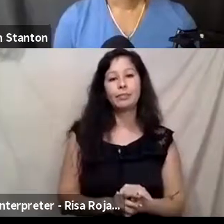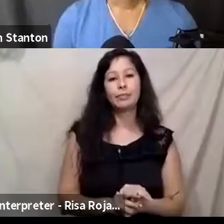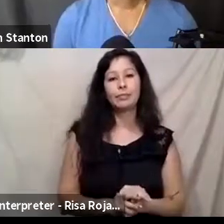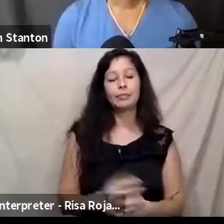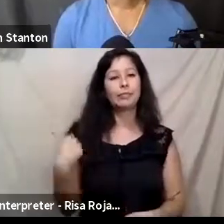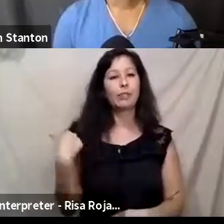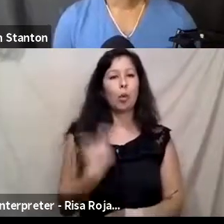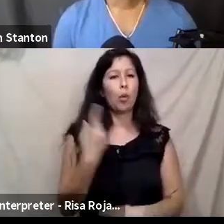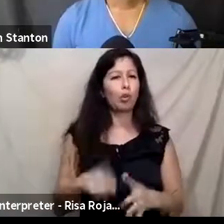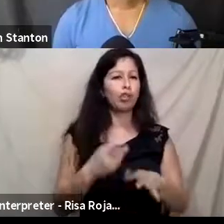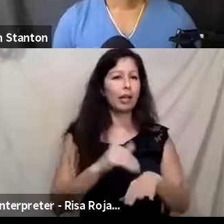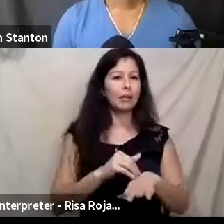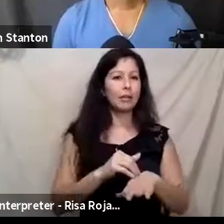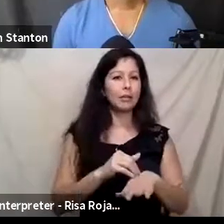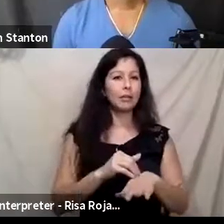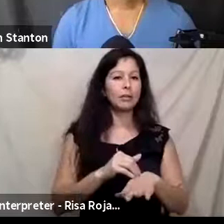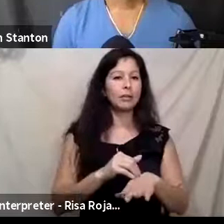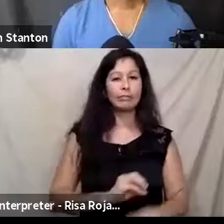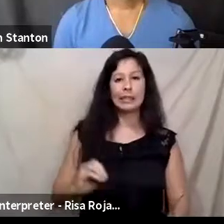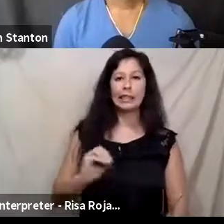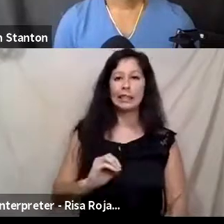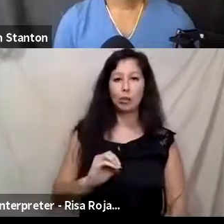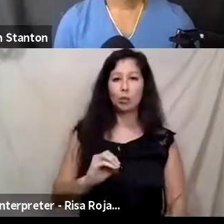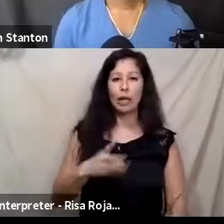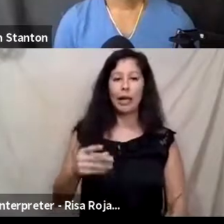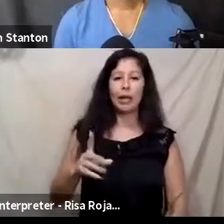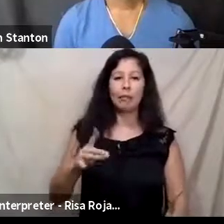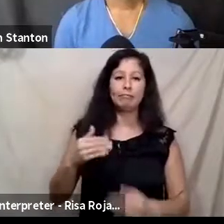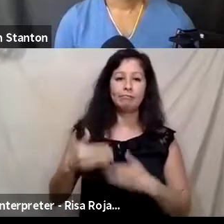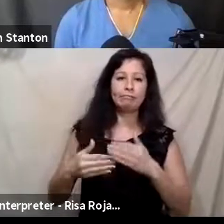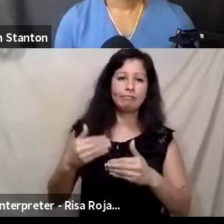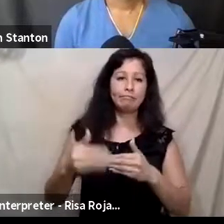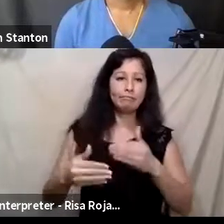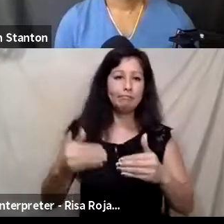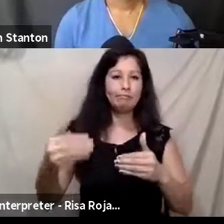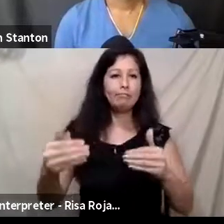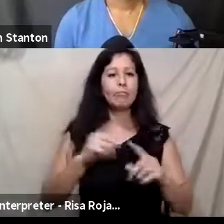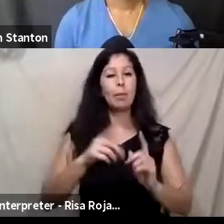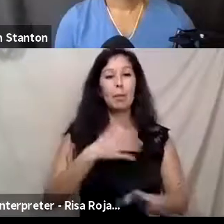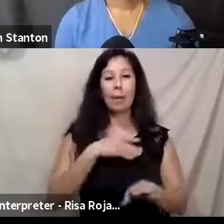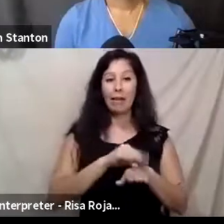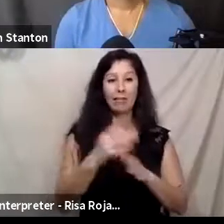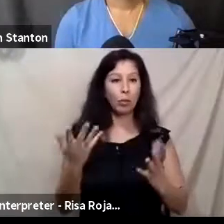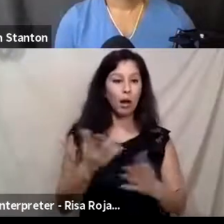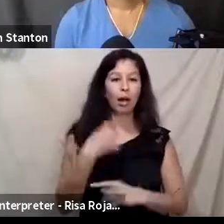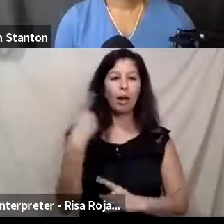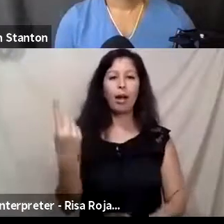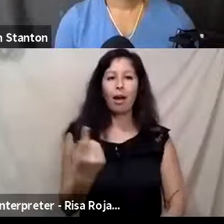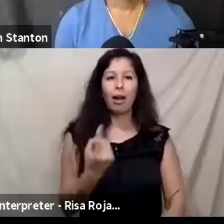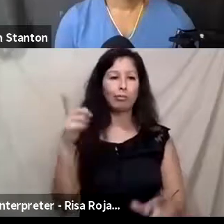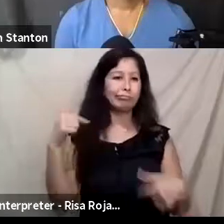we always start at point zero and work towards it. But my advice has always